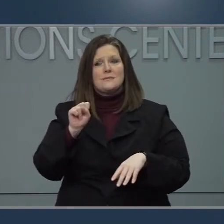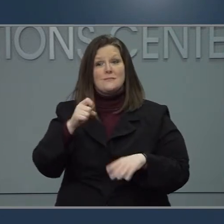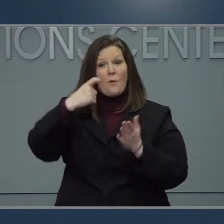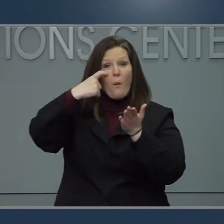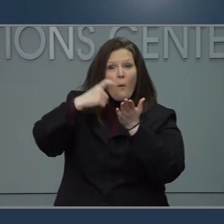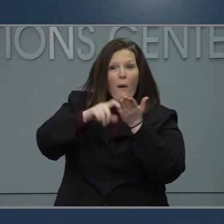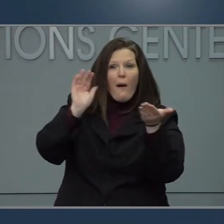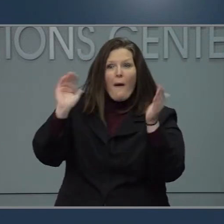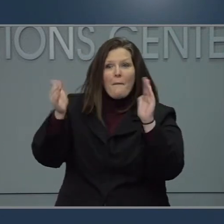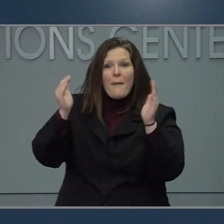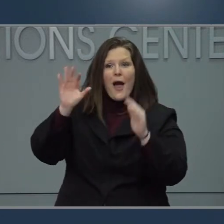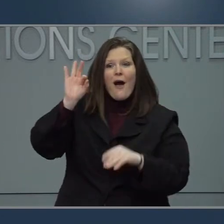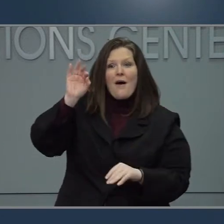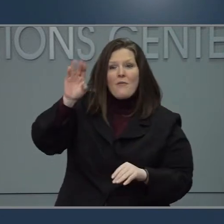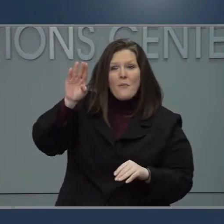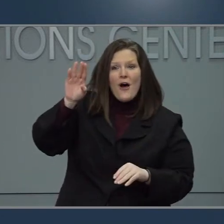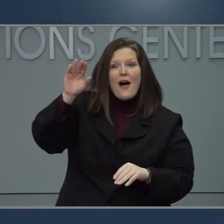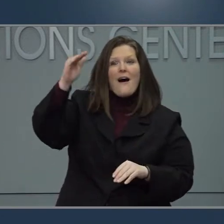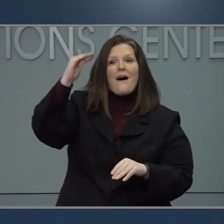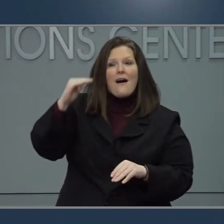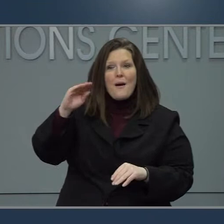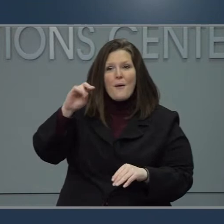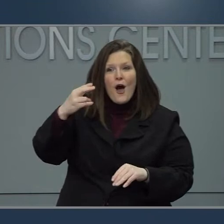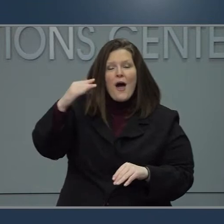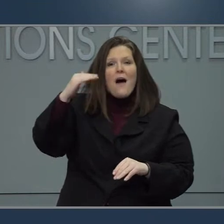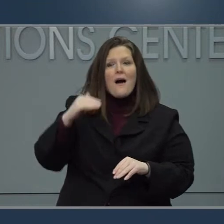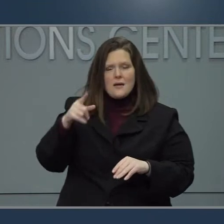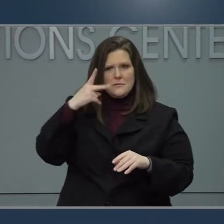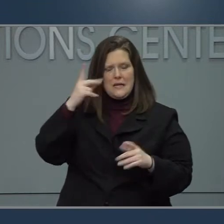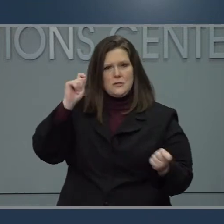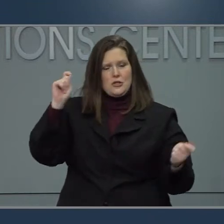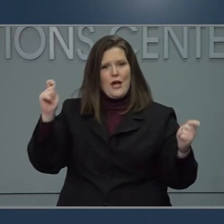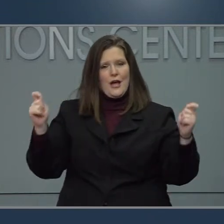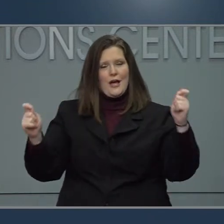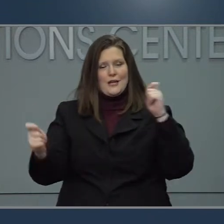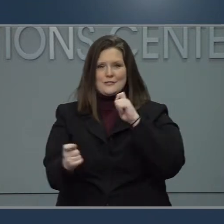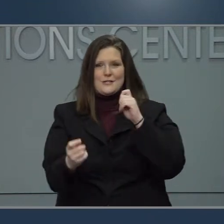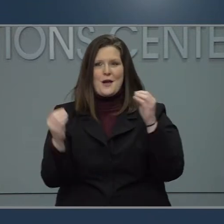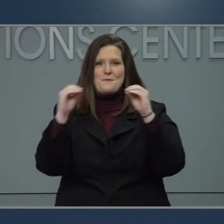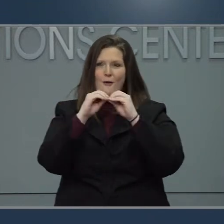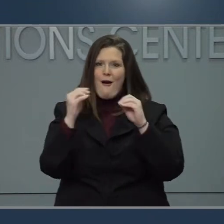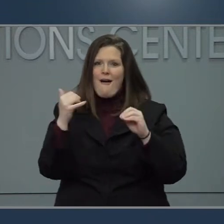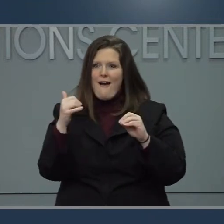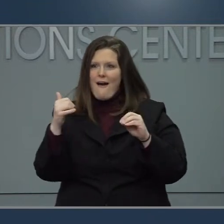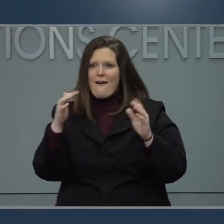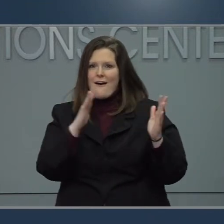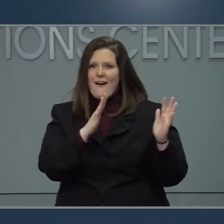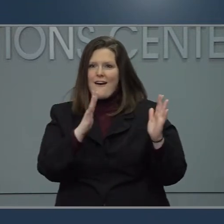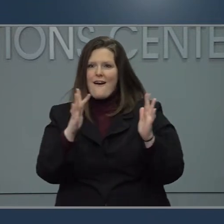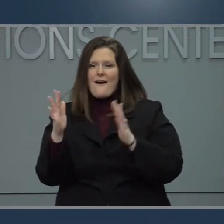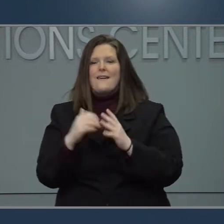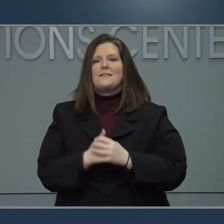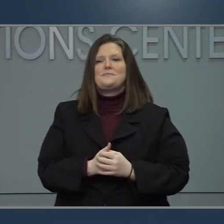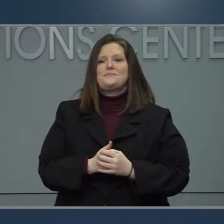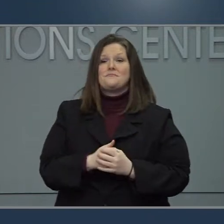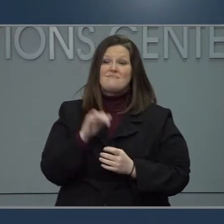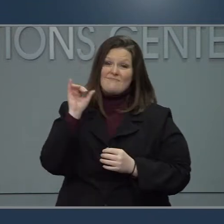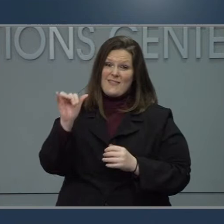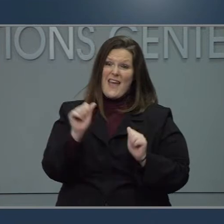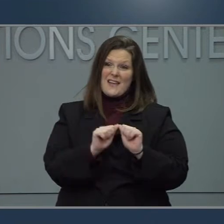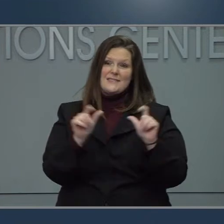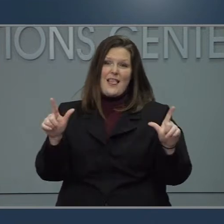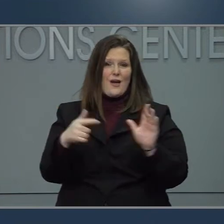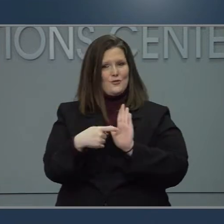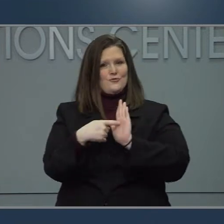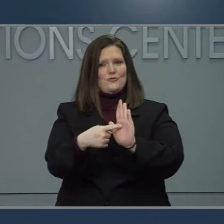where we were just a month ago. The next slide shows where we are in vaccination, and it tells a great story. Just